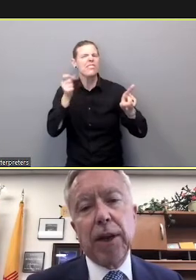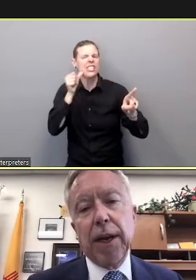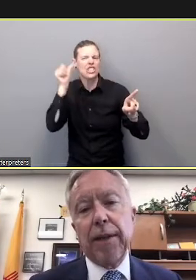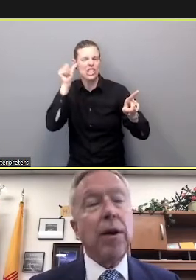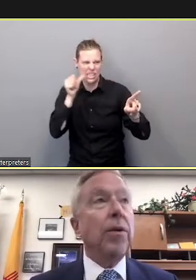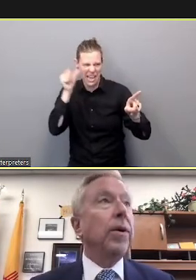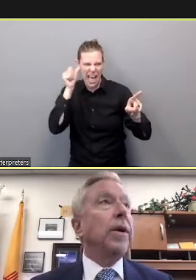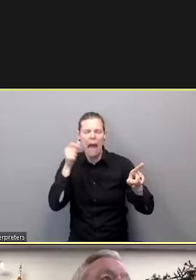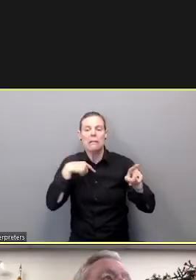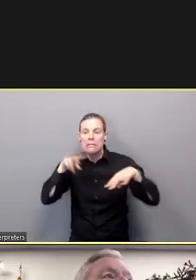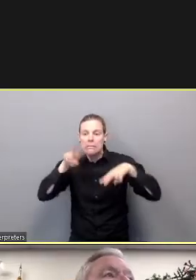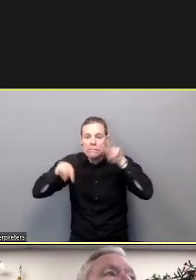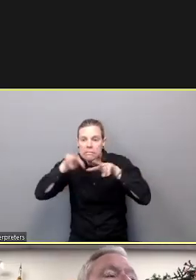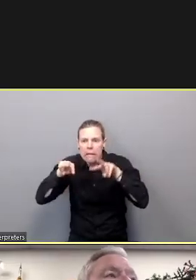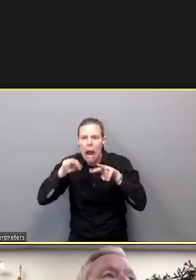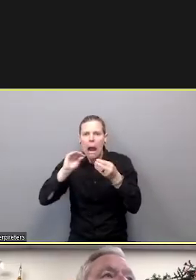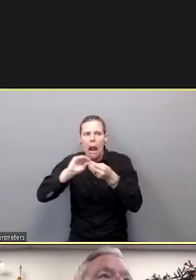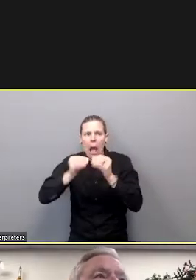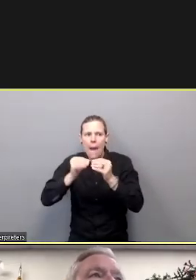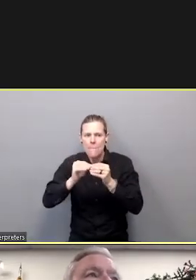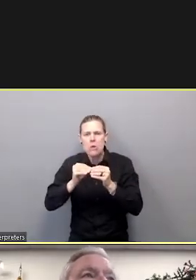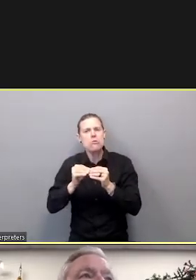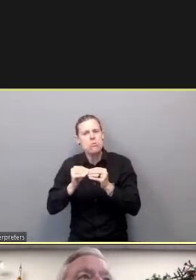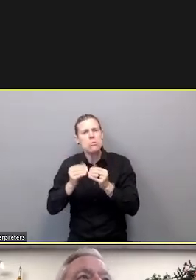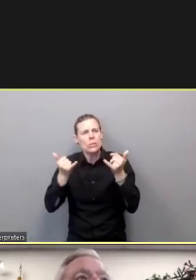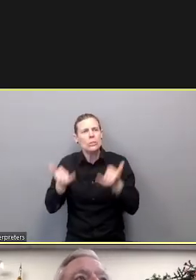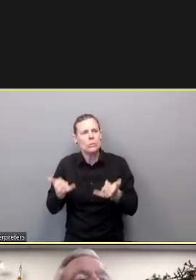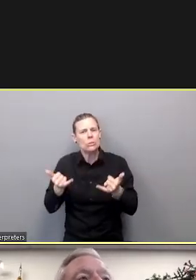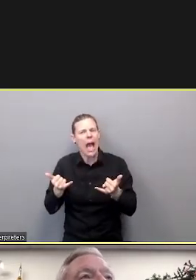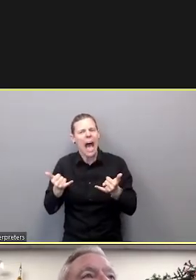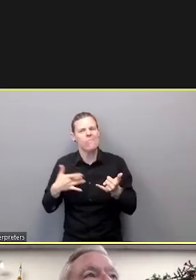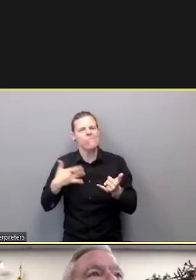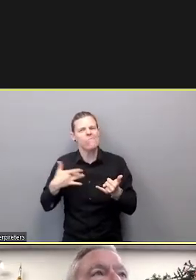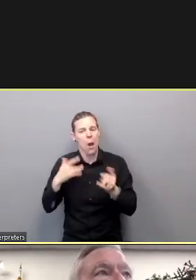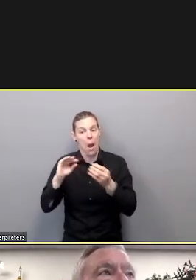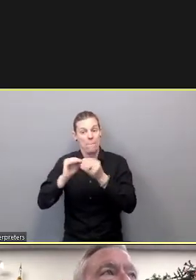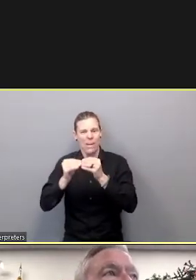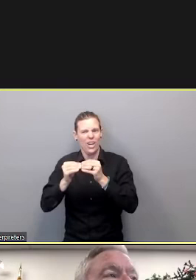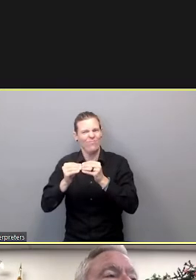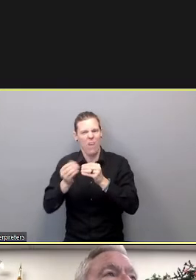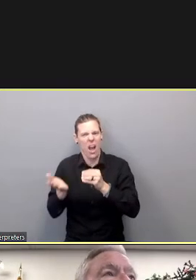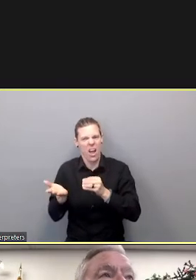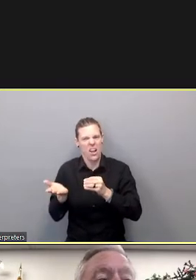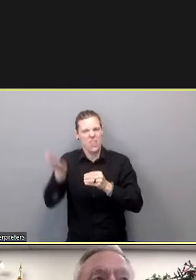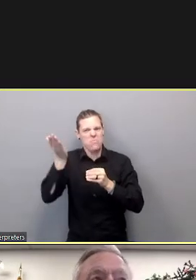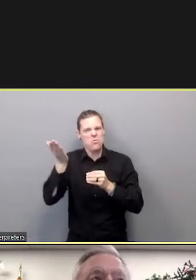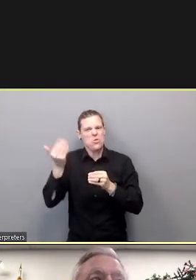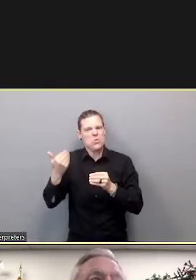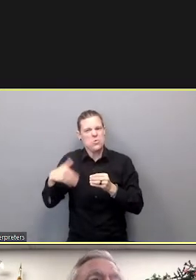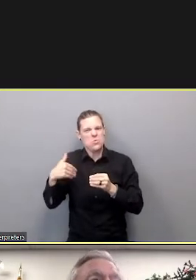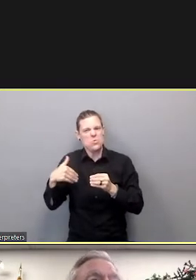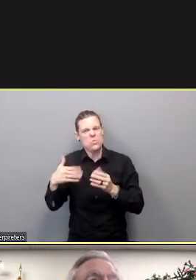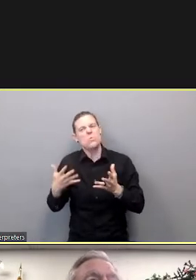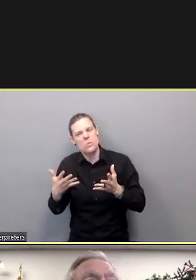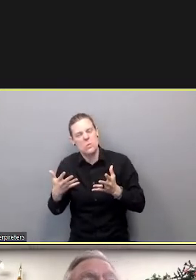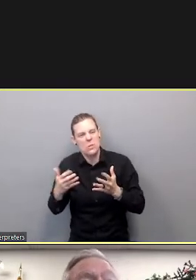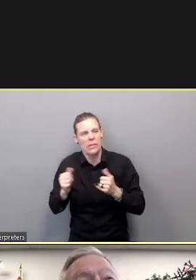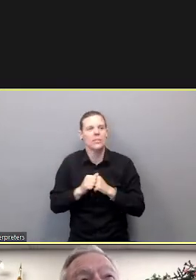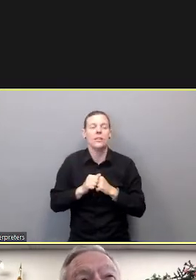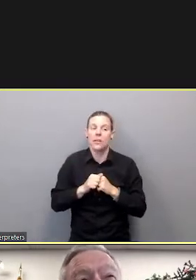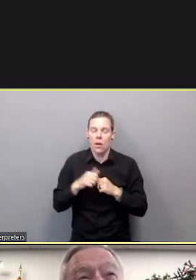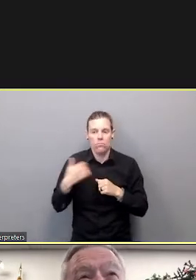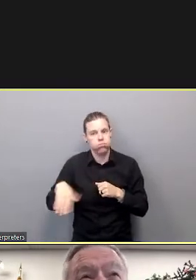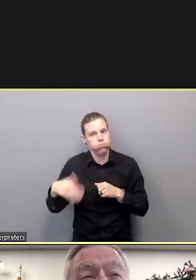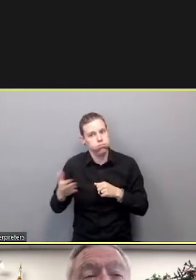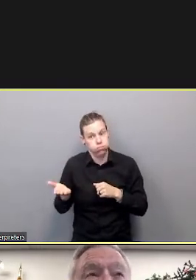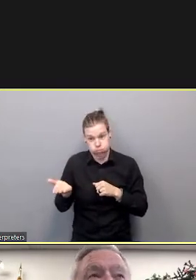higher today, though. And you can see still running very high number of cases. I